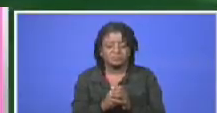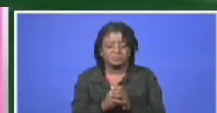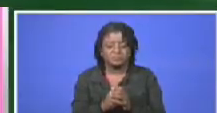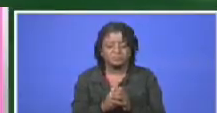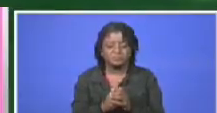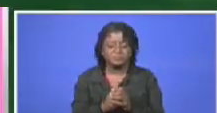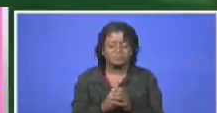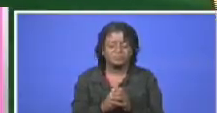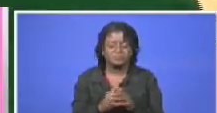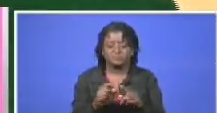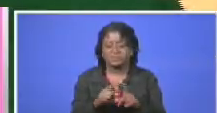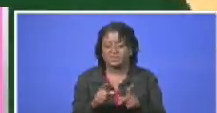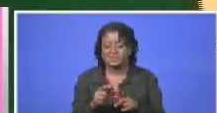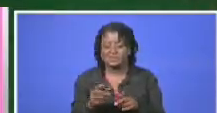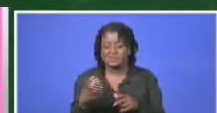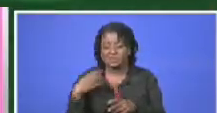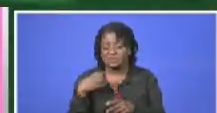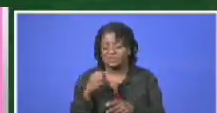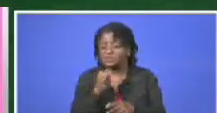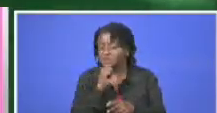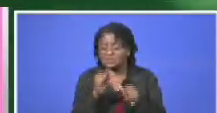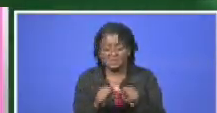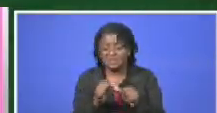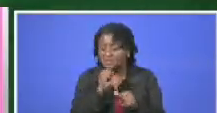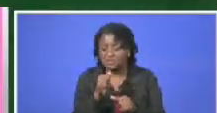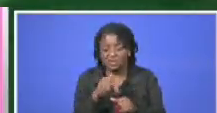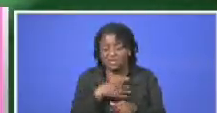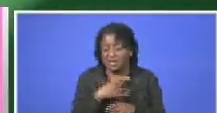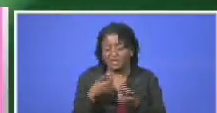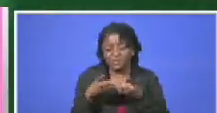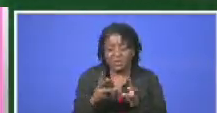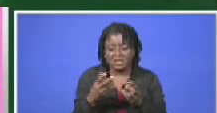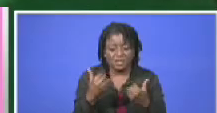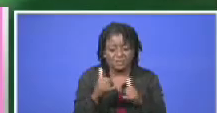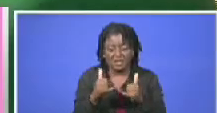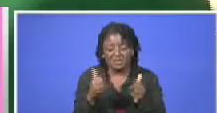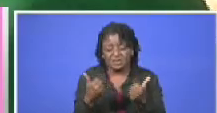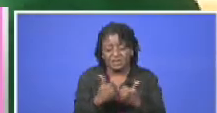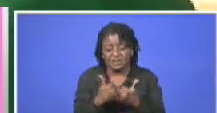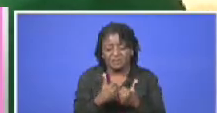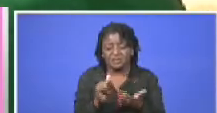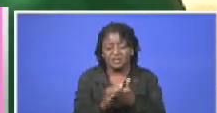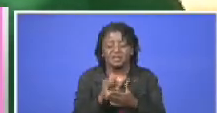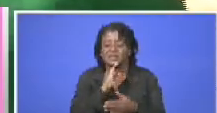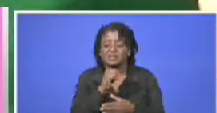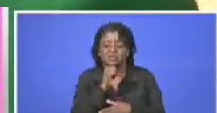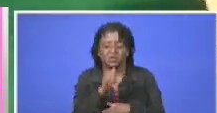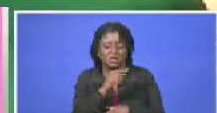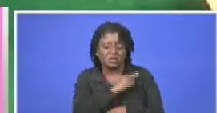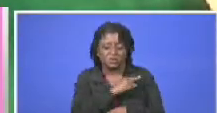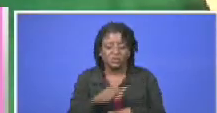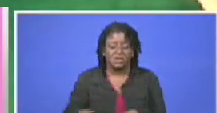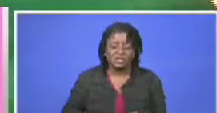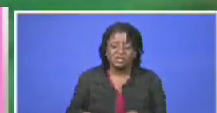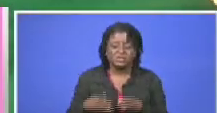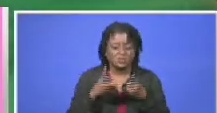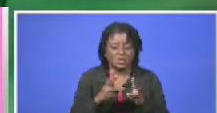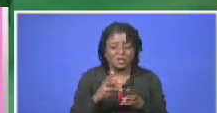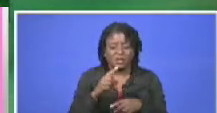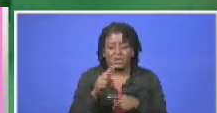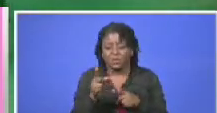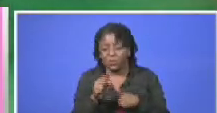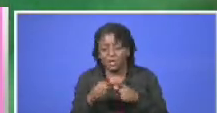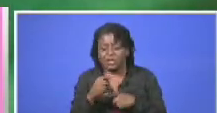is not QC way. Whenever you play in an inferior team, you do not